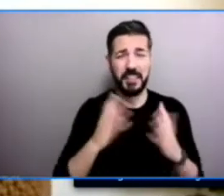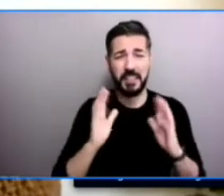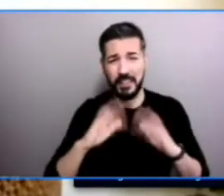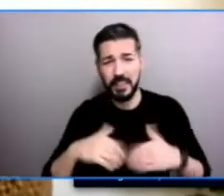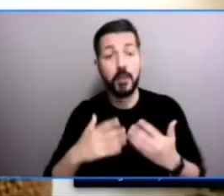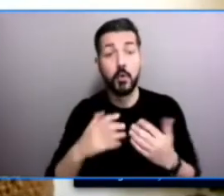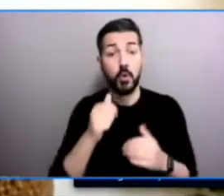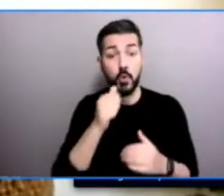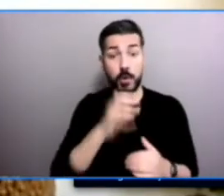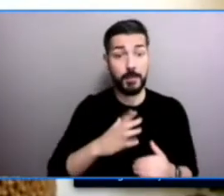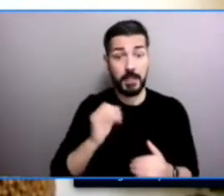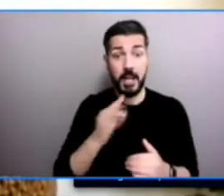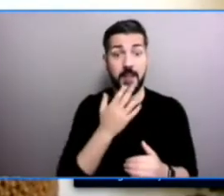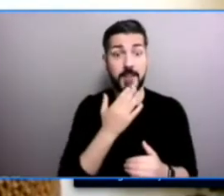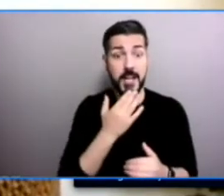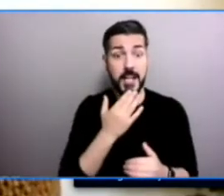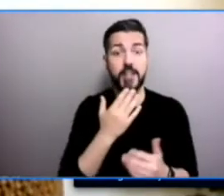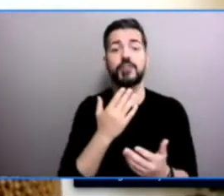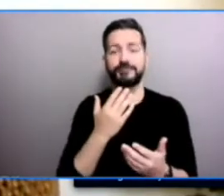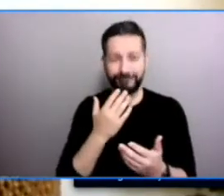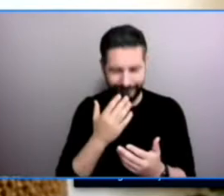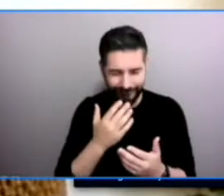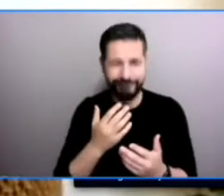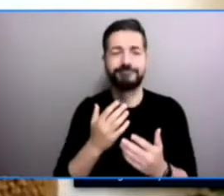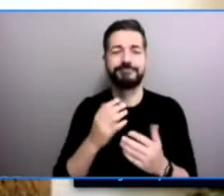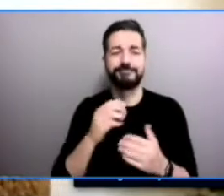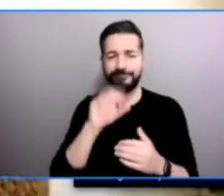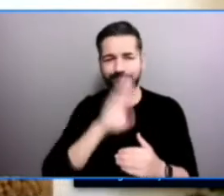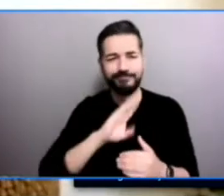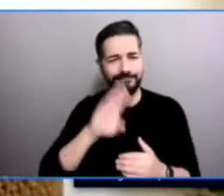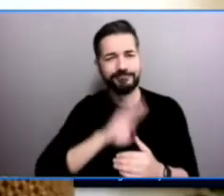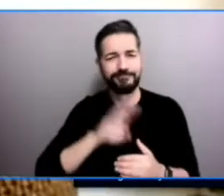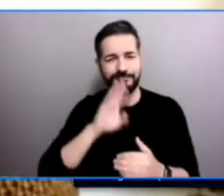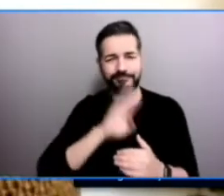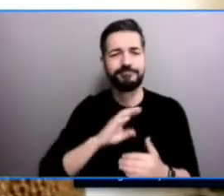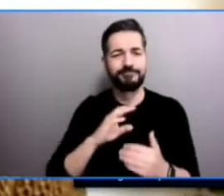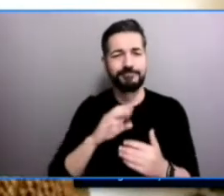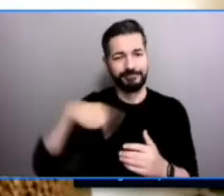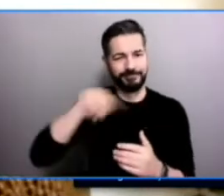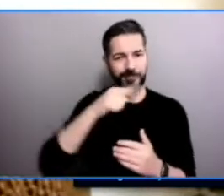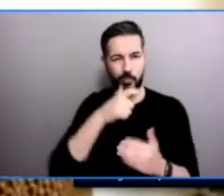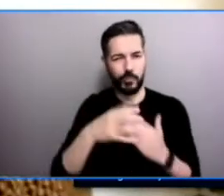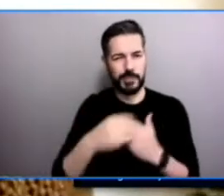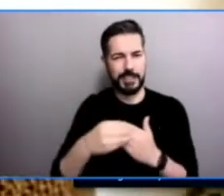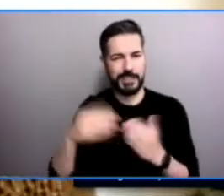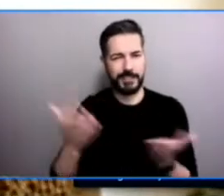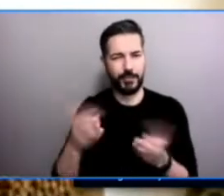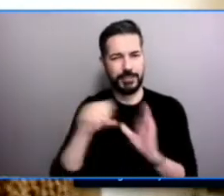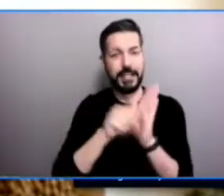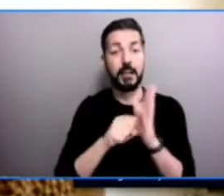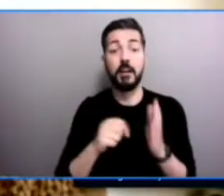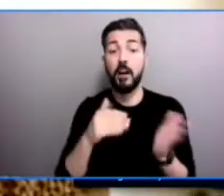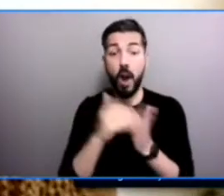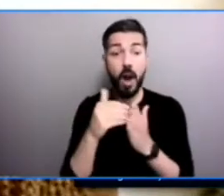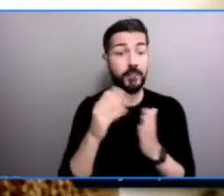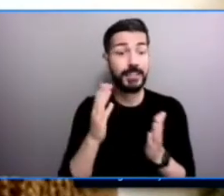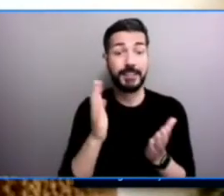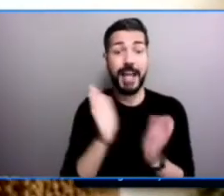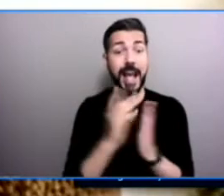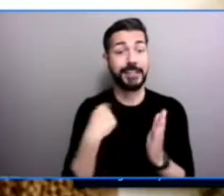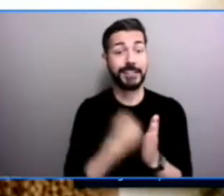Thanks. Hi, everyone. Thanks so much for inviting me. I'm Ashley Pinelli. My pronouns are she, her, hers. I'm the Associate State Director at 9 to